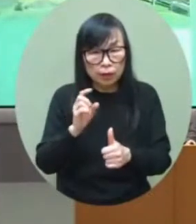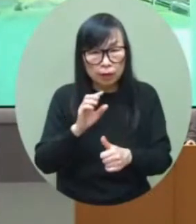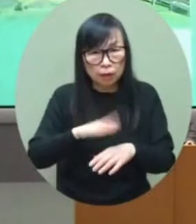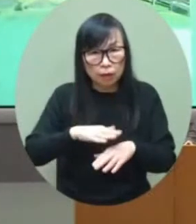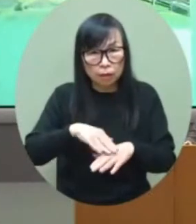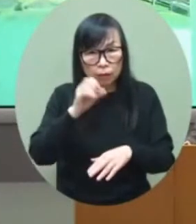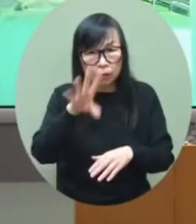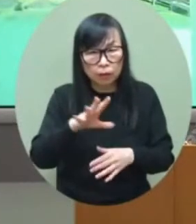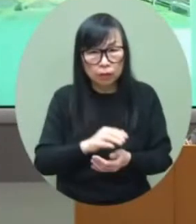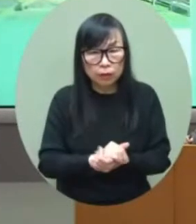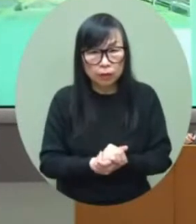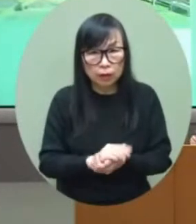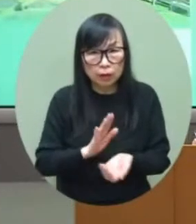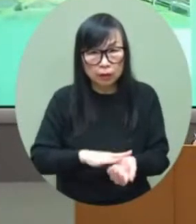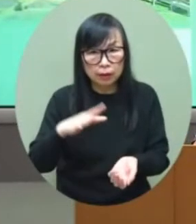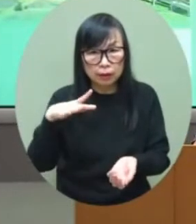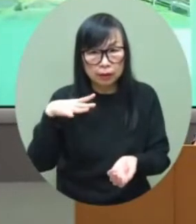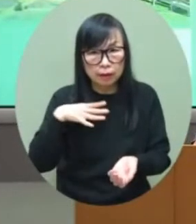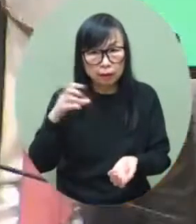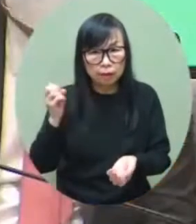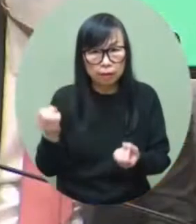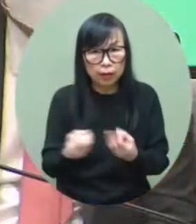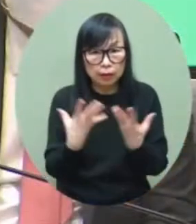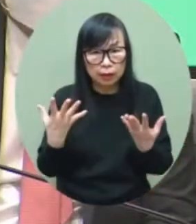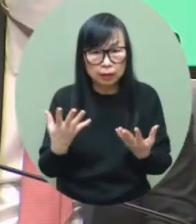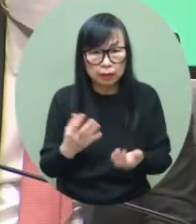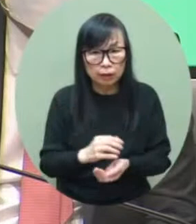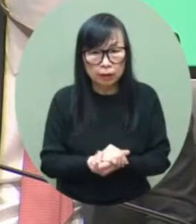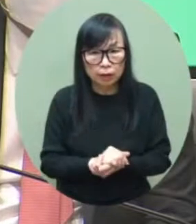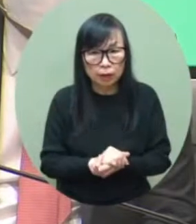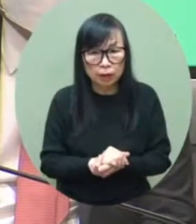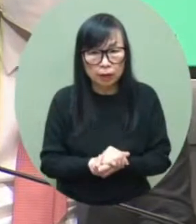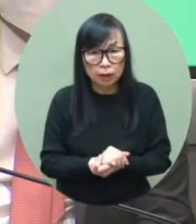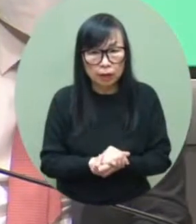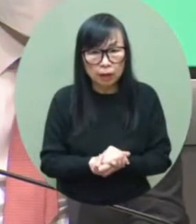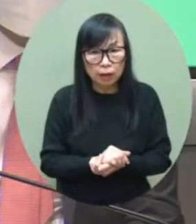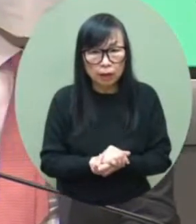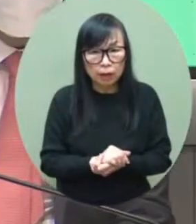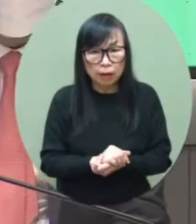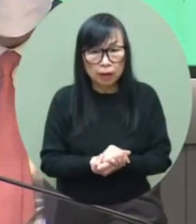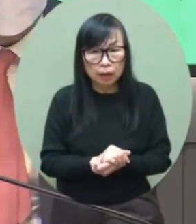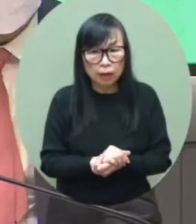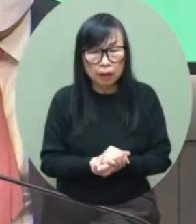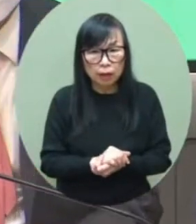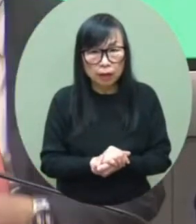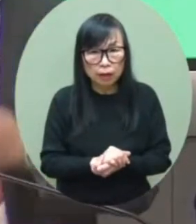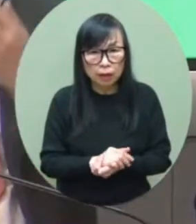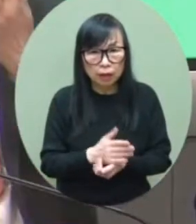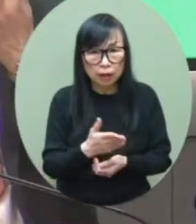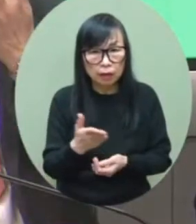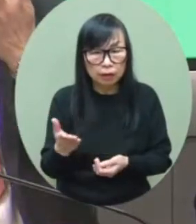So that's all I'd like to say. If I may add, we've had this pandemic for 3 years.